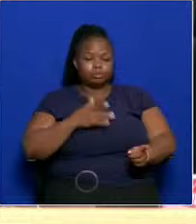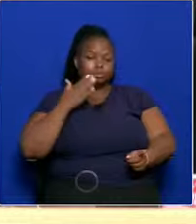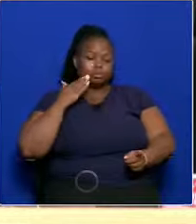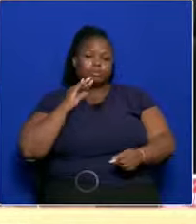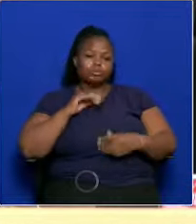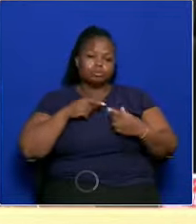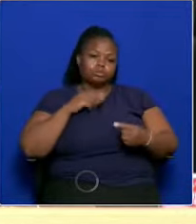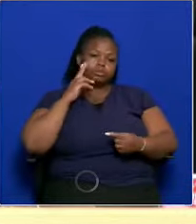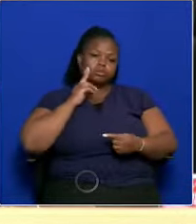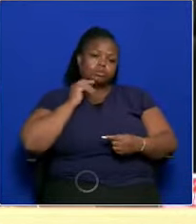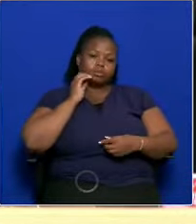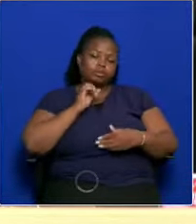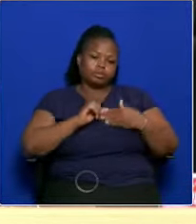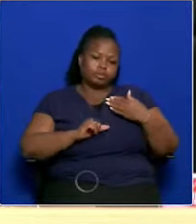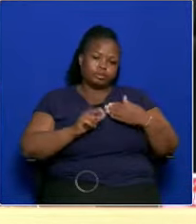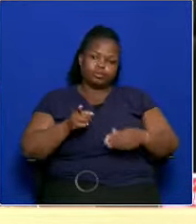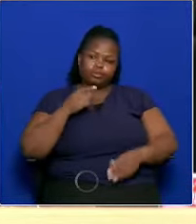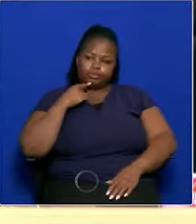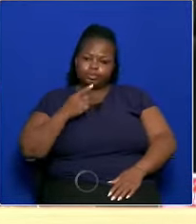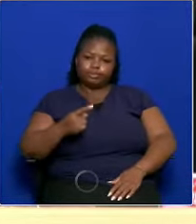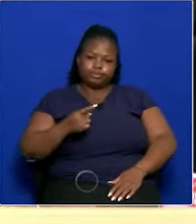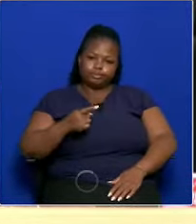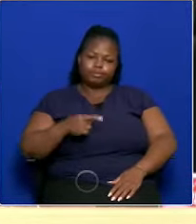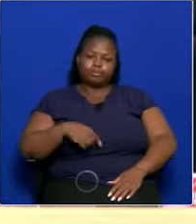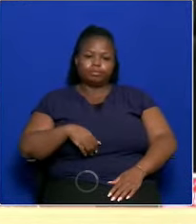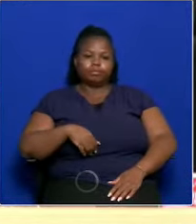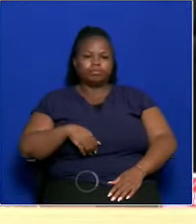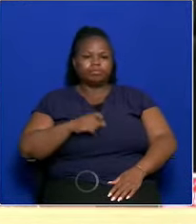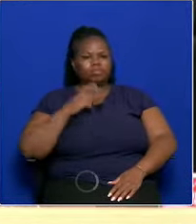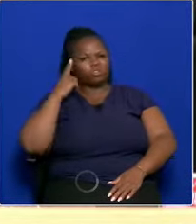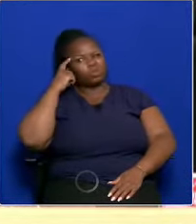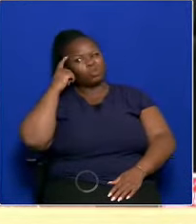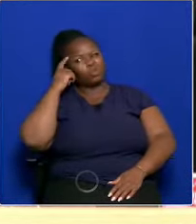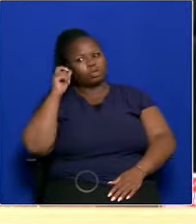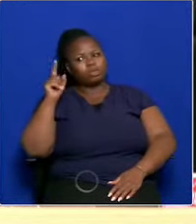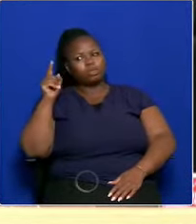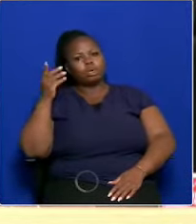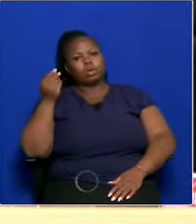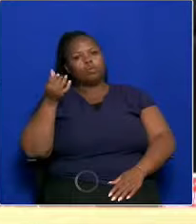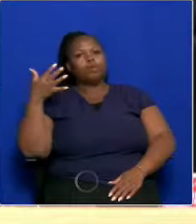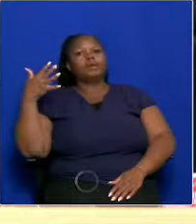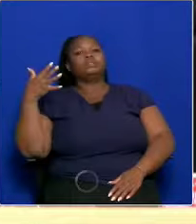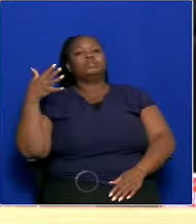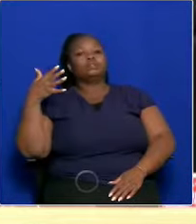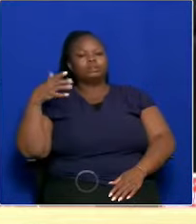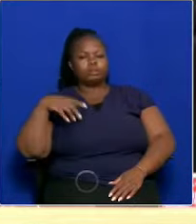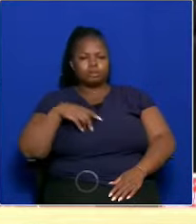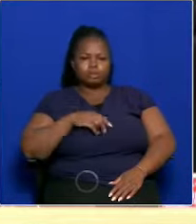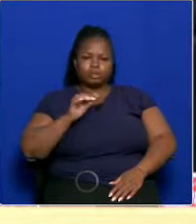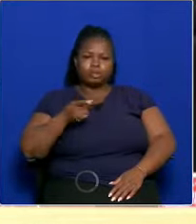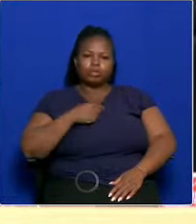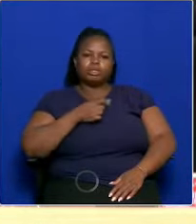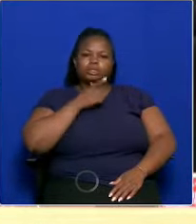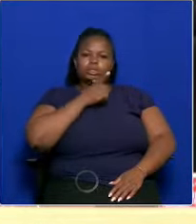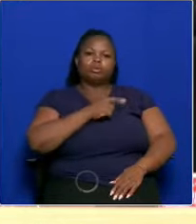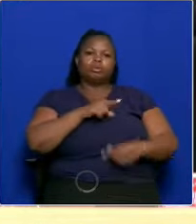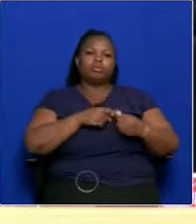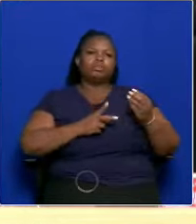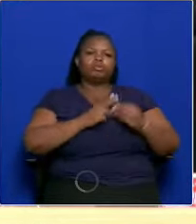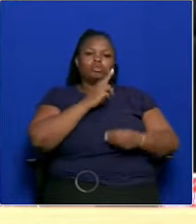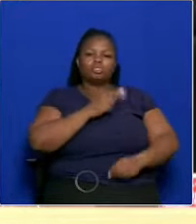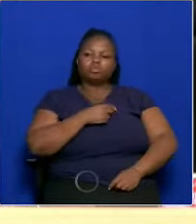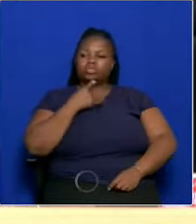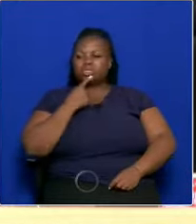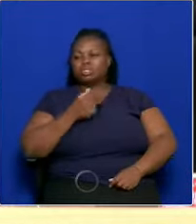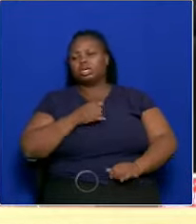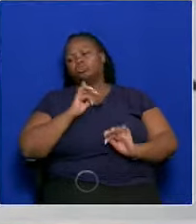interaction, you saying that you are merely curious about the amount paid. When you're told about termination, your response is, it's too